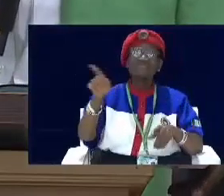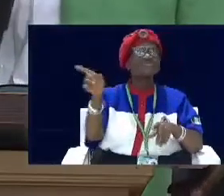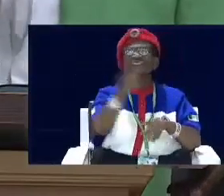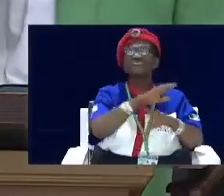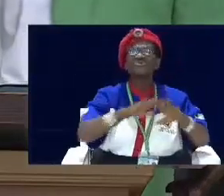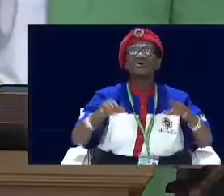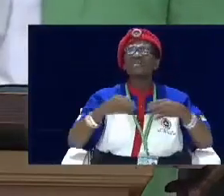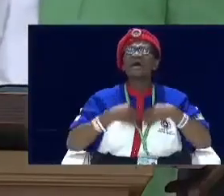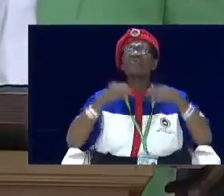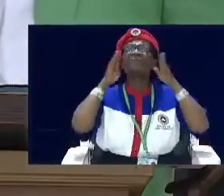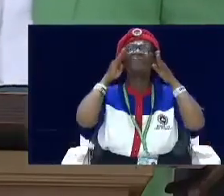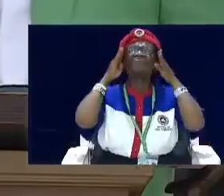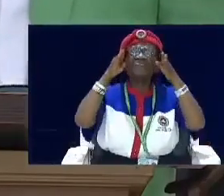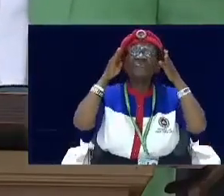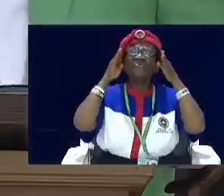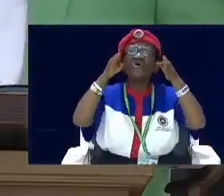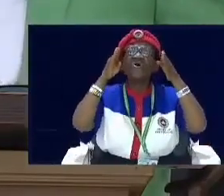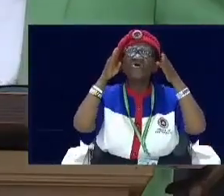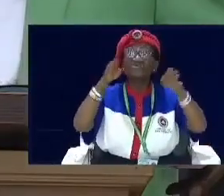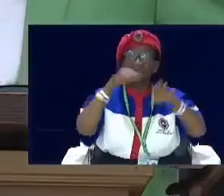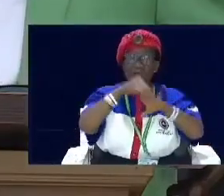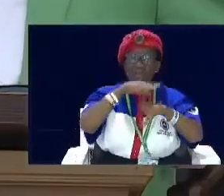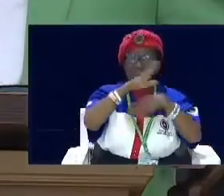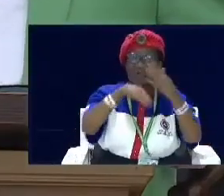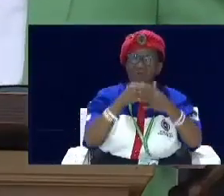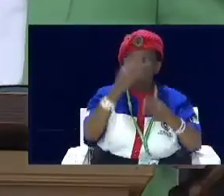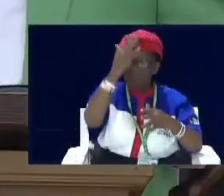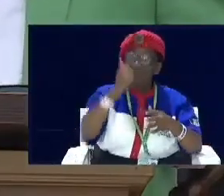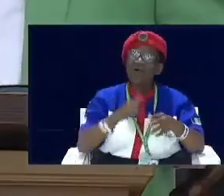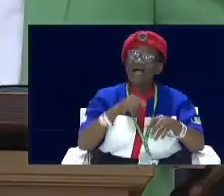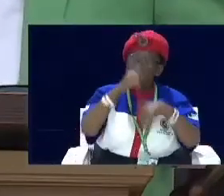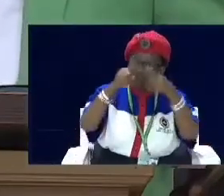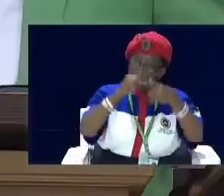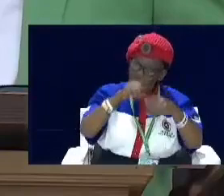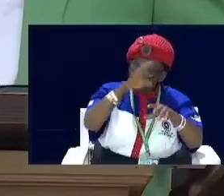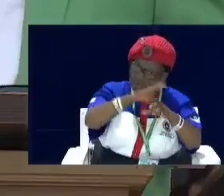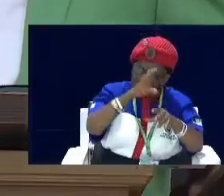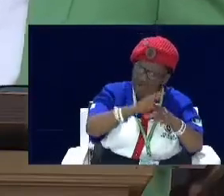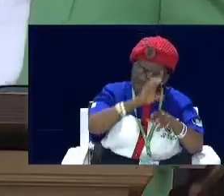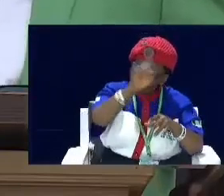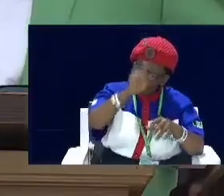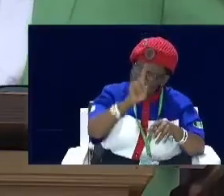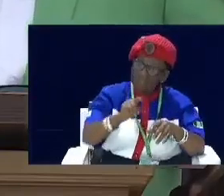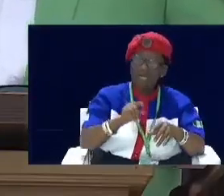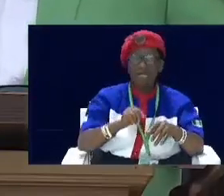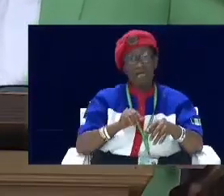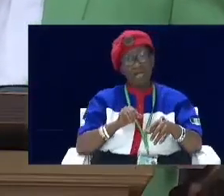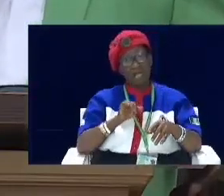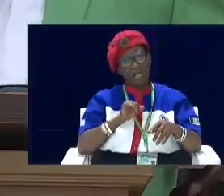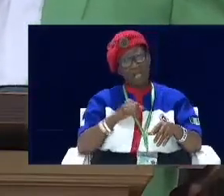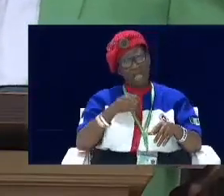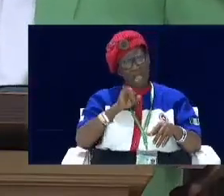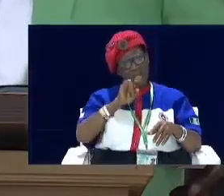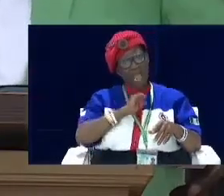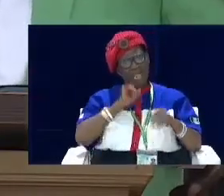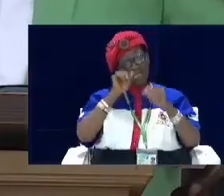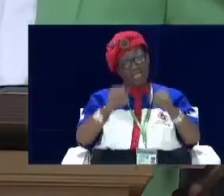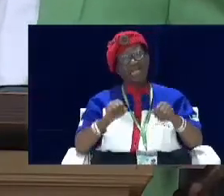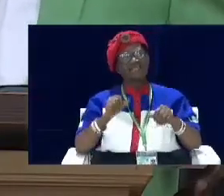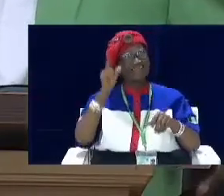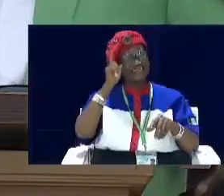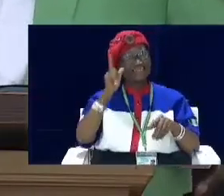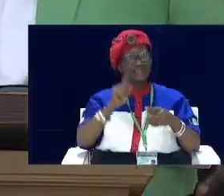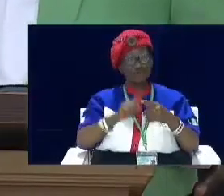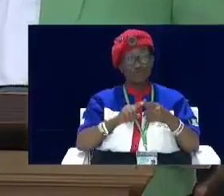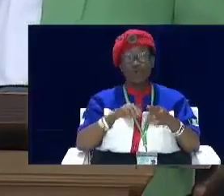chufu. At all. Rara. Why go to church? I can listen to all sermons on